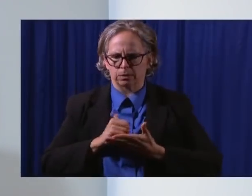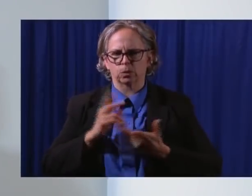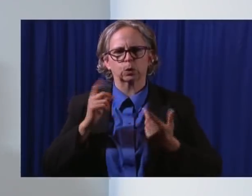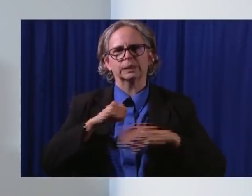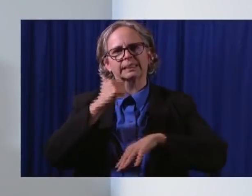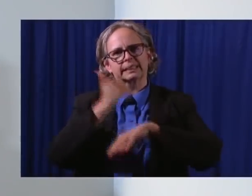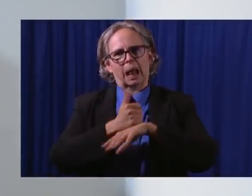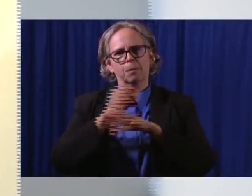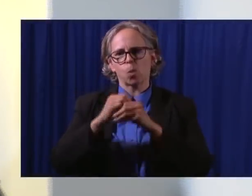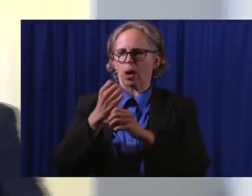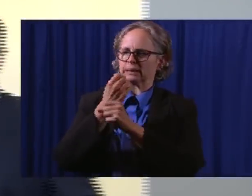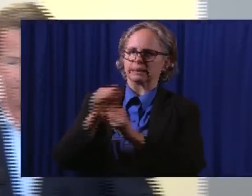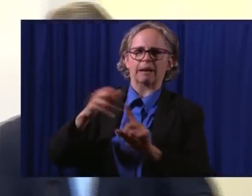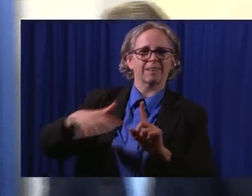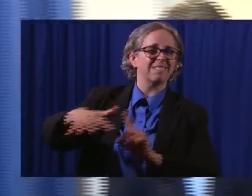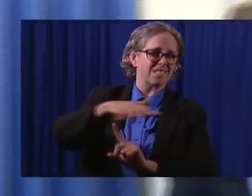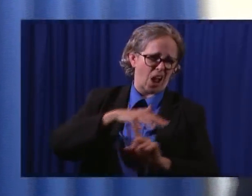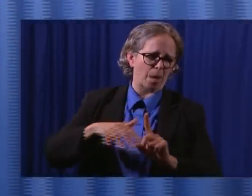place.